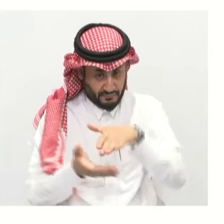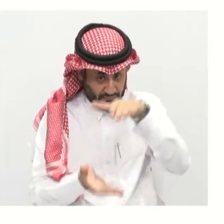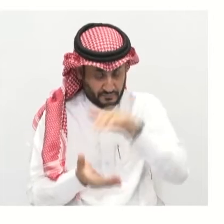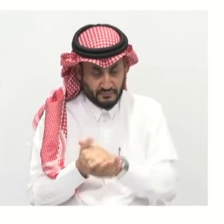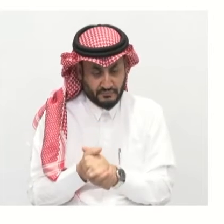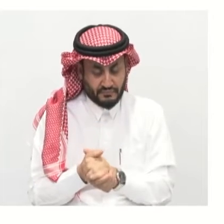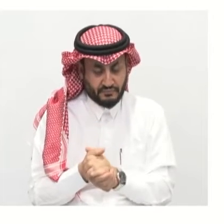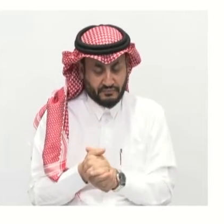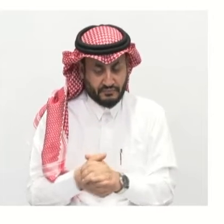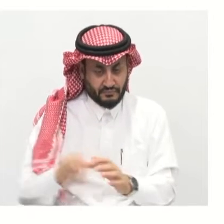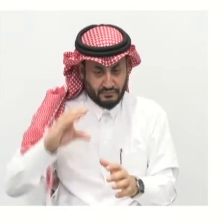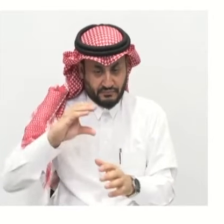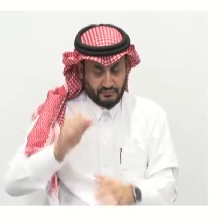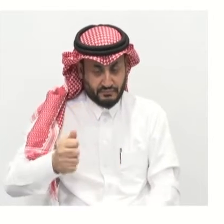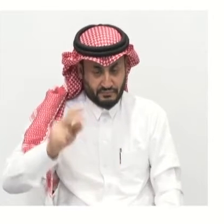with my friend.